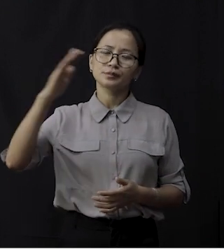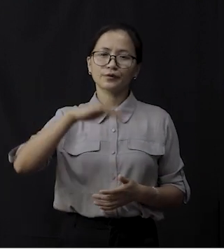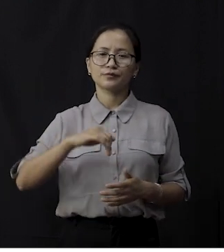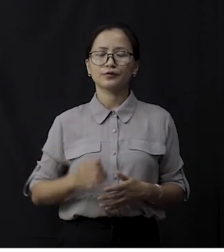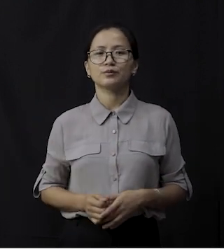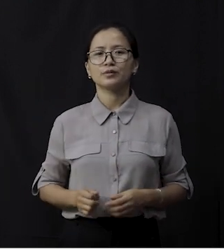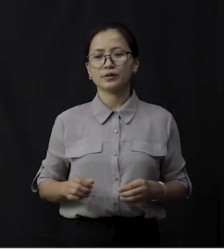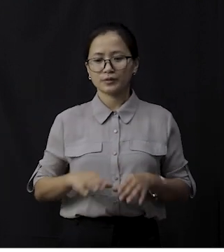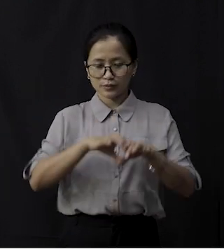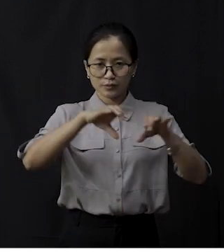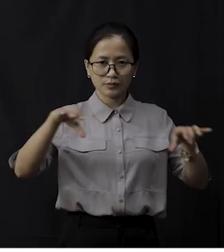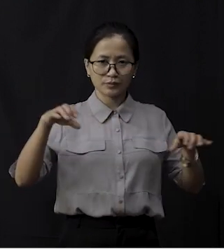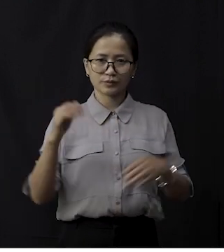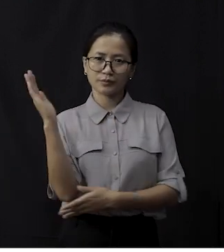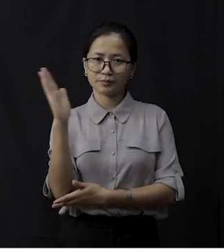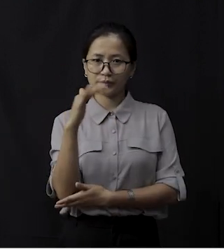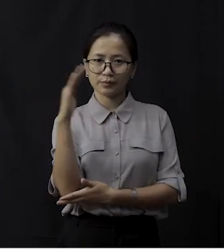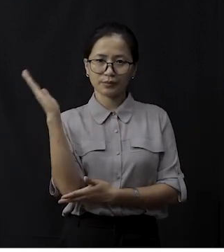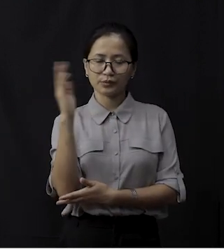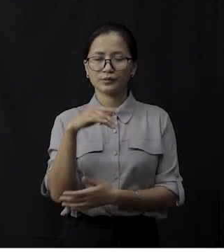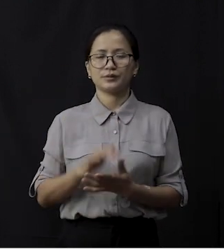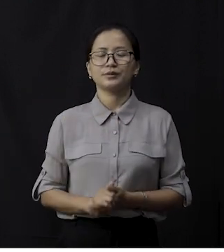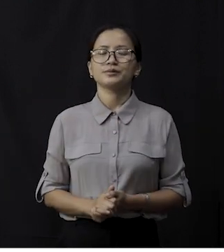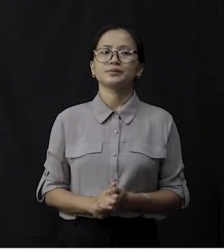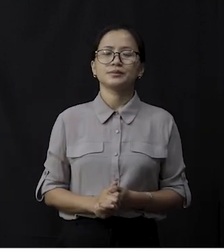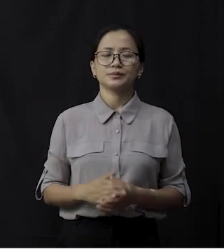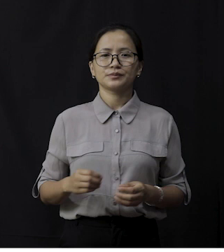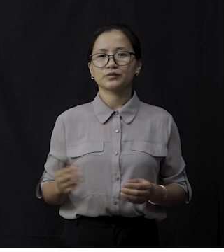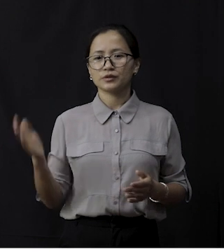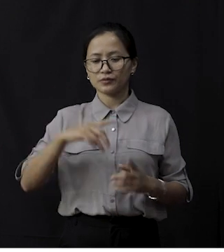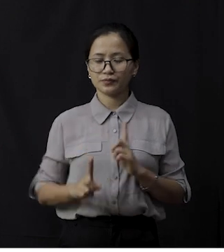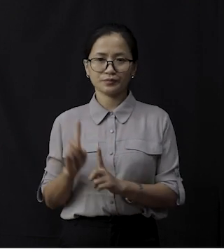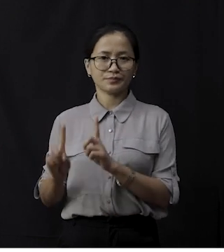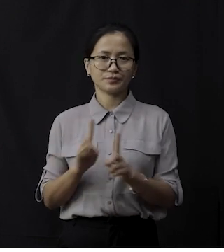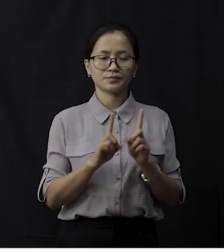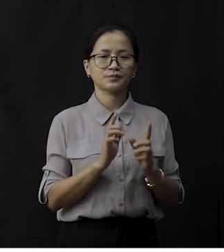wood and bamboo. Okay? That is from the plants.